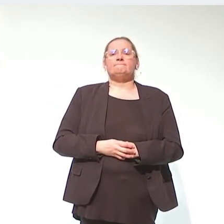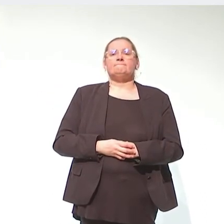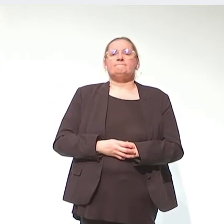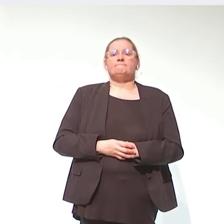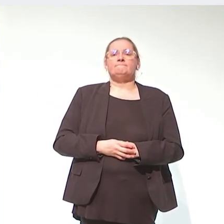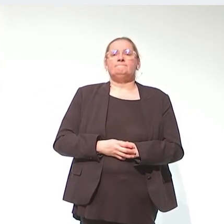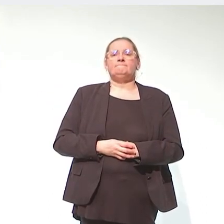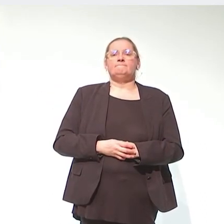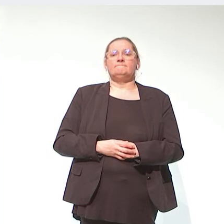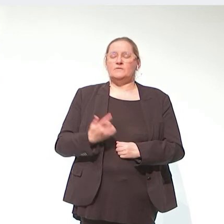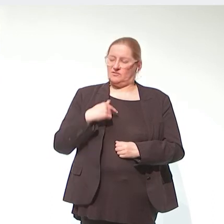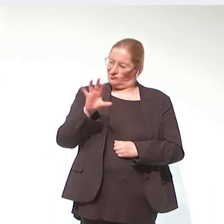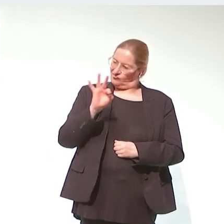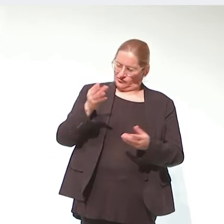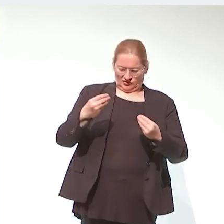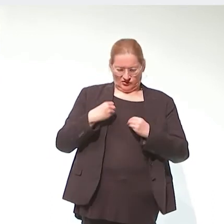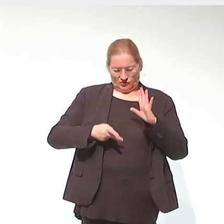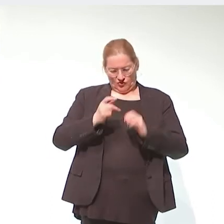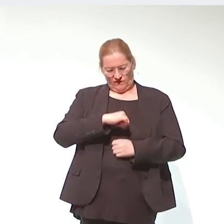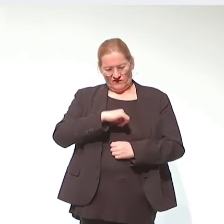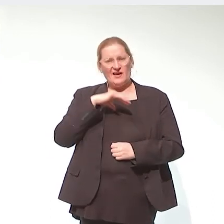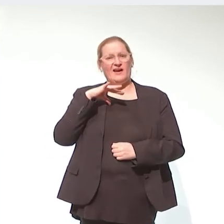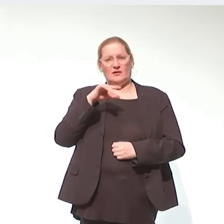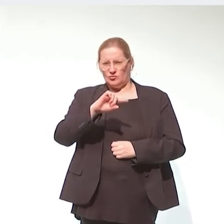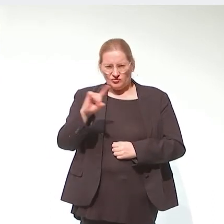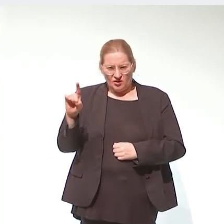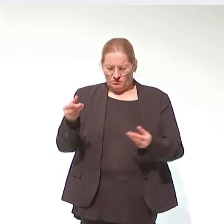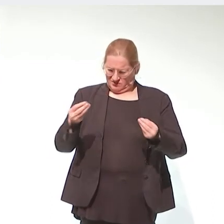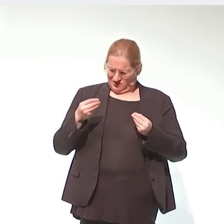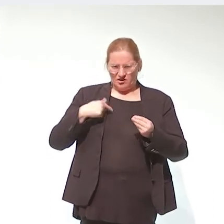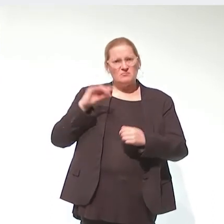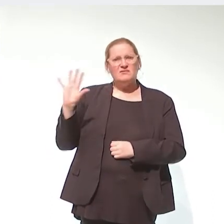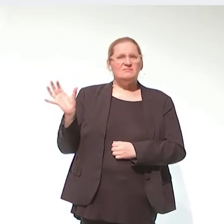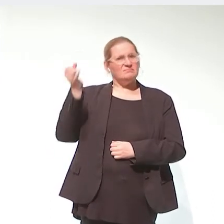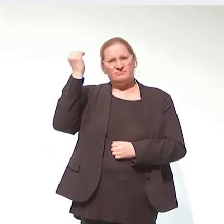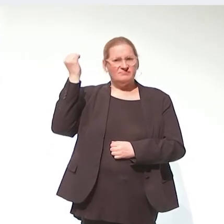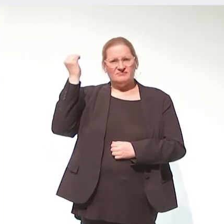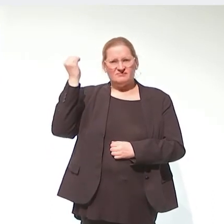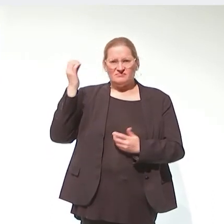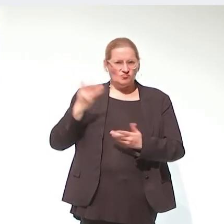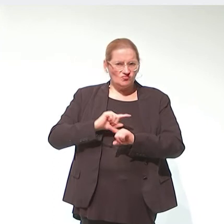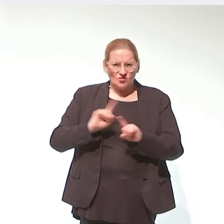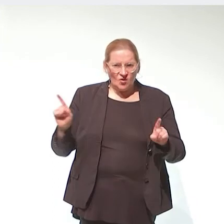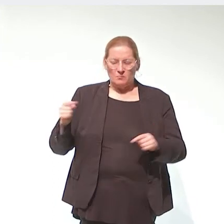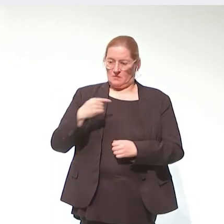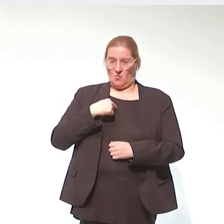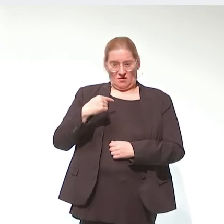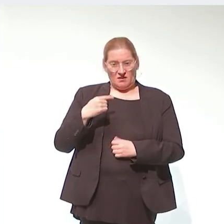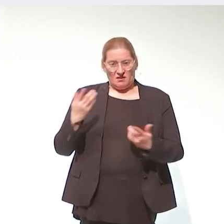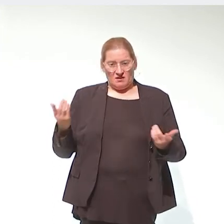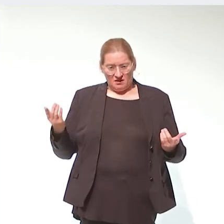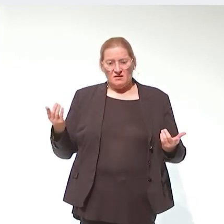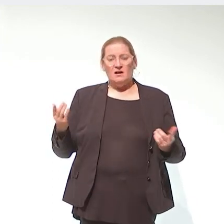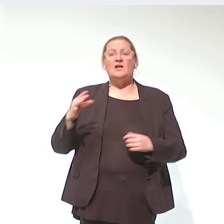I realized that I couldn't meet with my own aspirations, didn't have the opportunities.